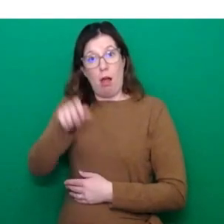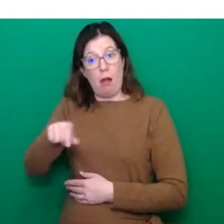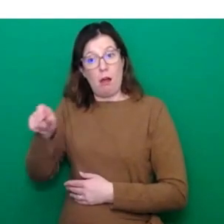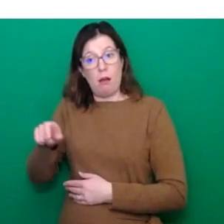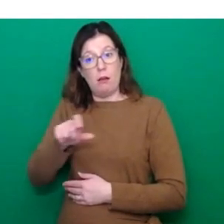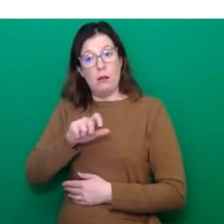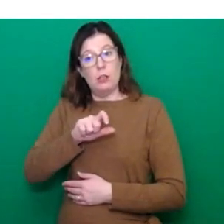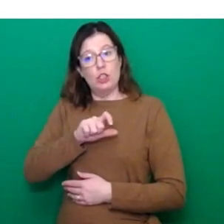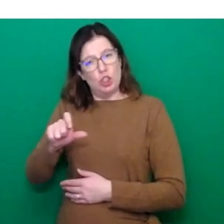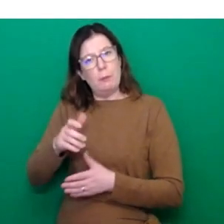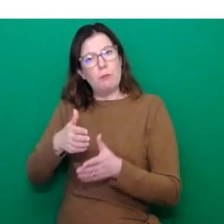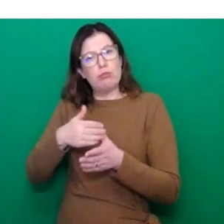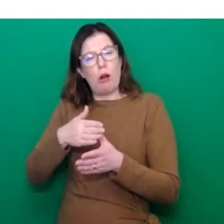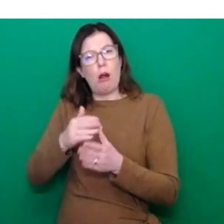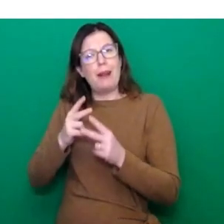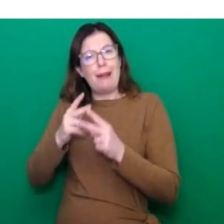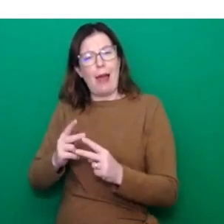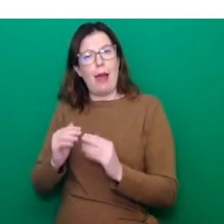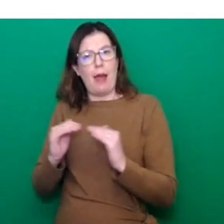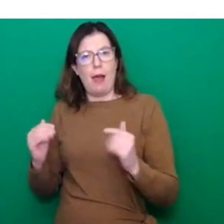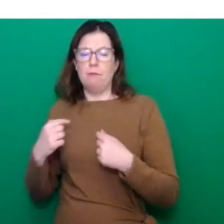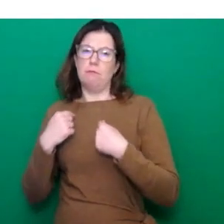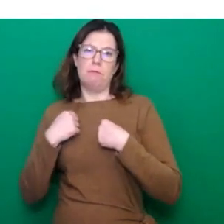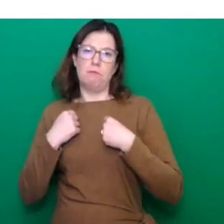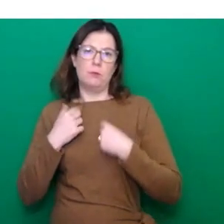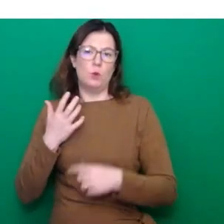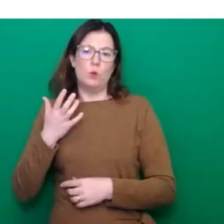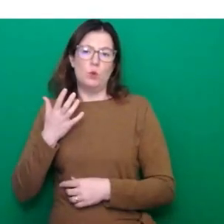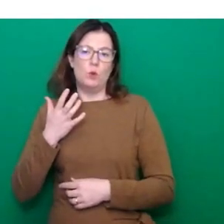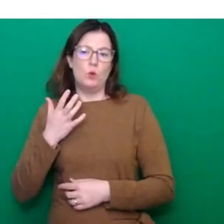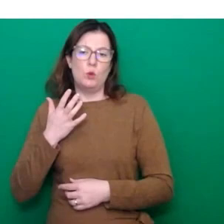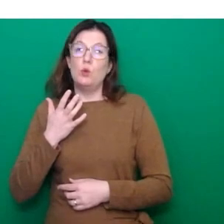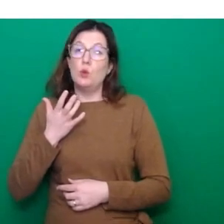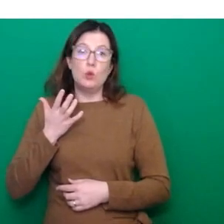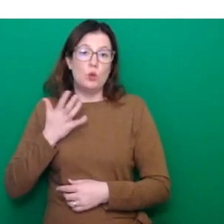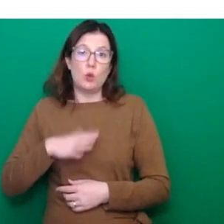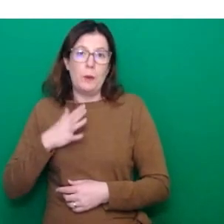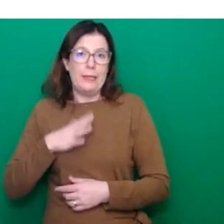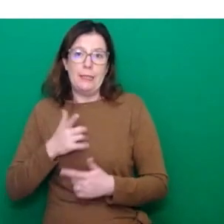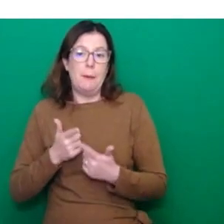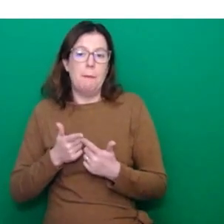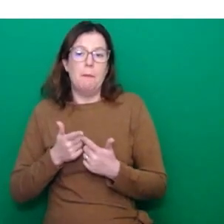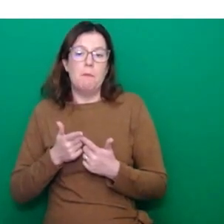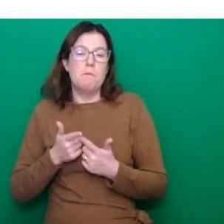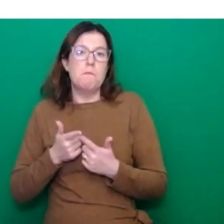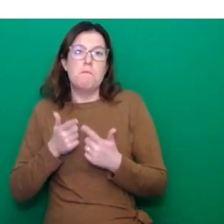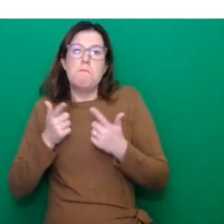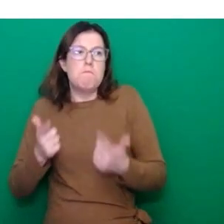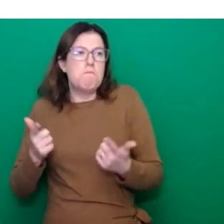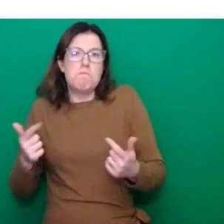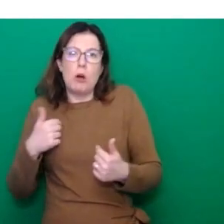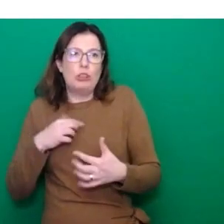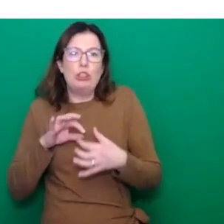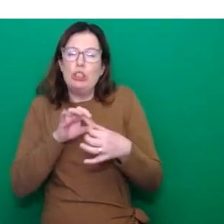kind of primary care level. We don't necessarily need to do as much in between liaison with